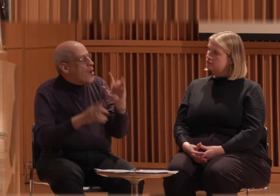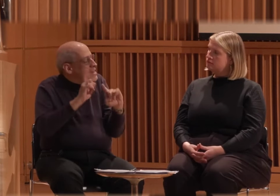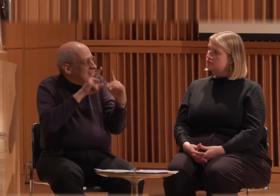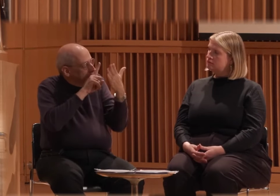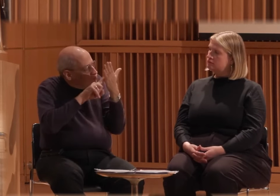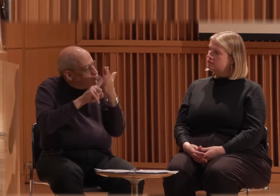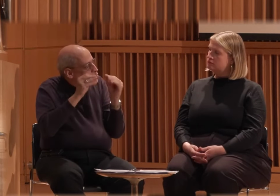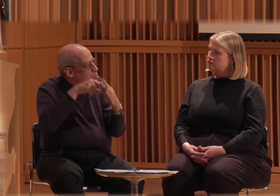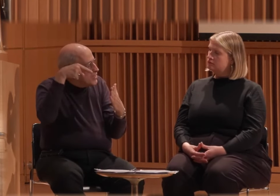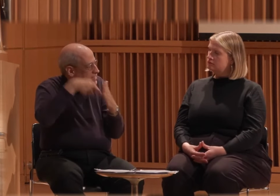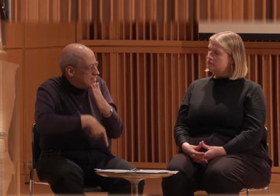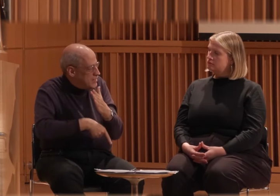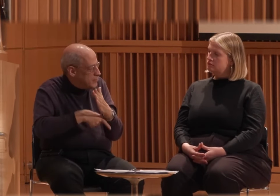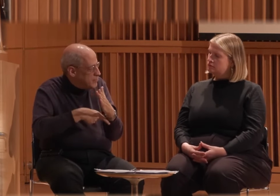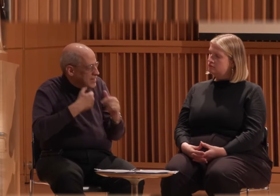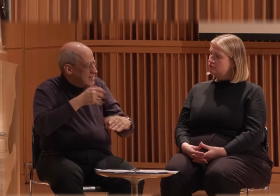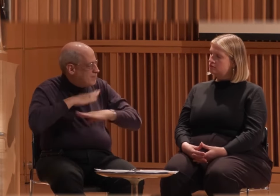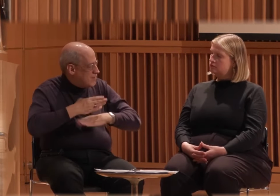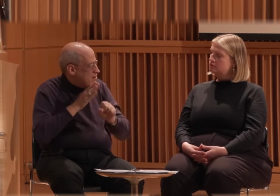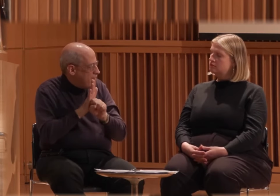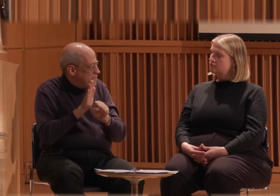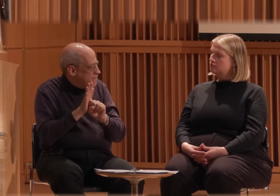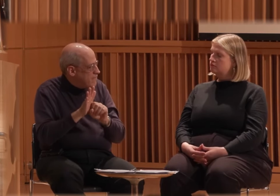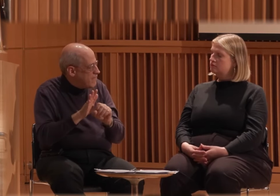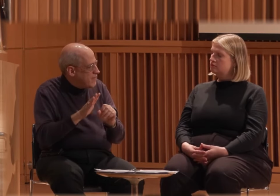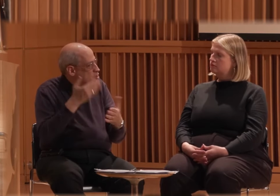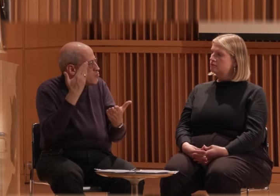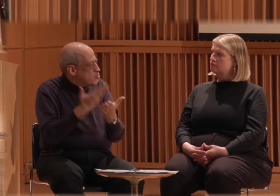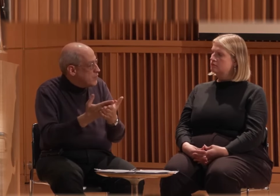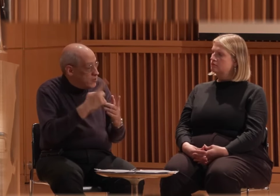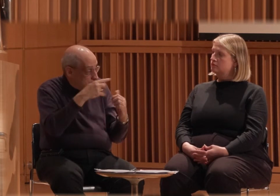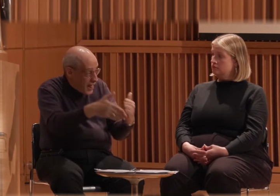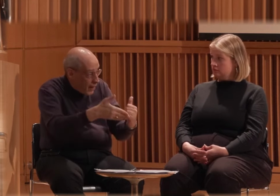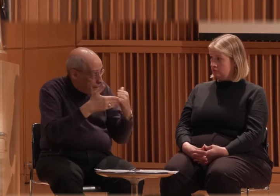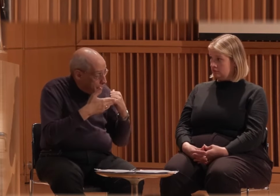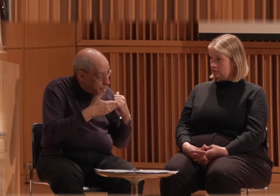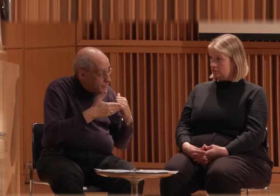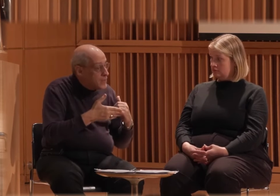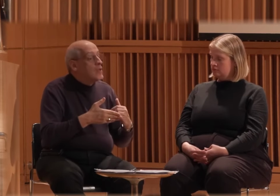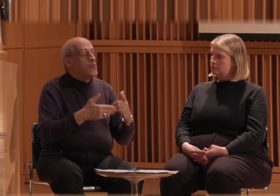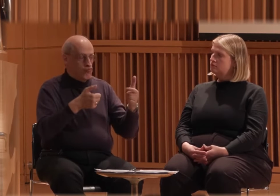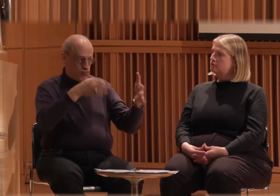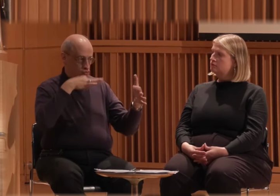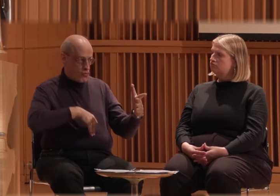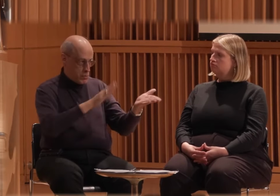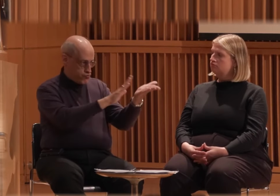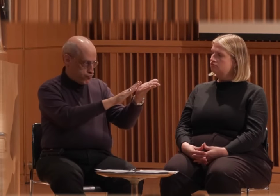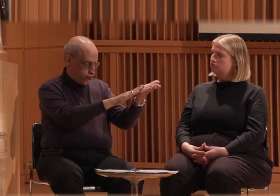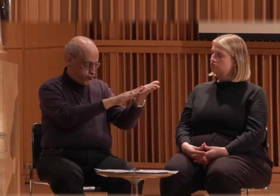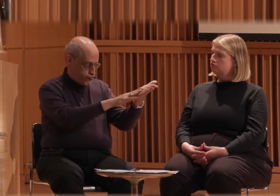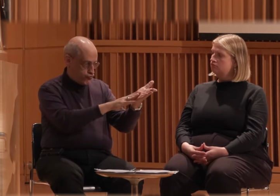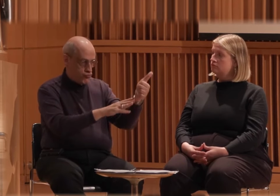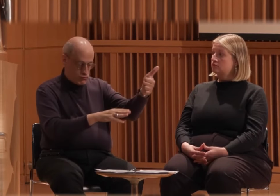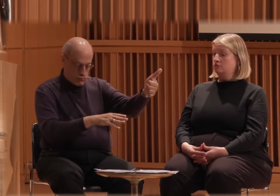to see if that hypothesis is true. Can you help us? And to their credit, to their